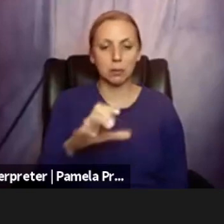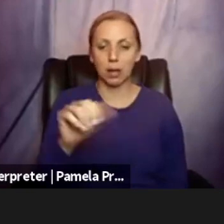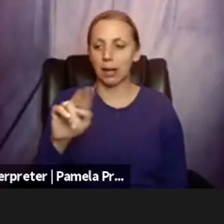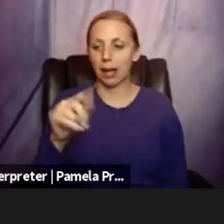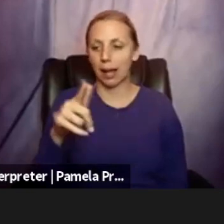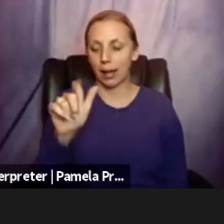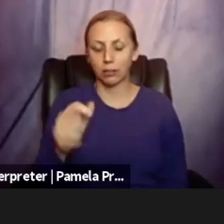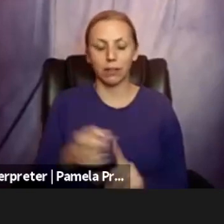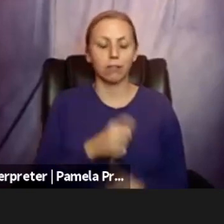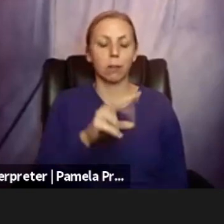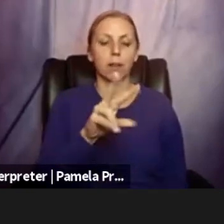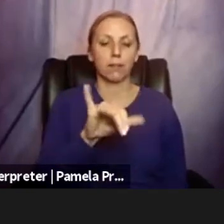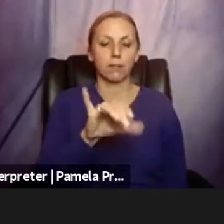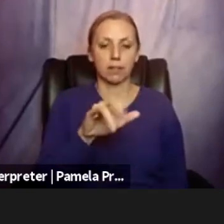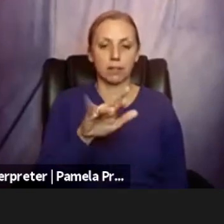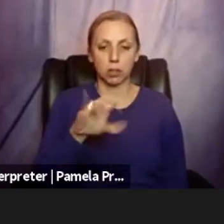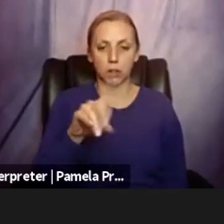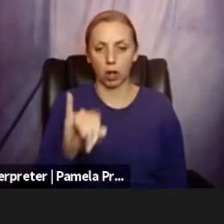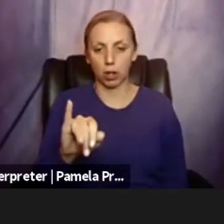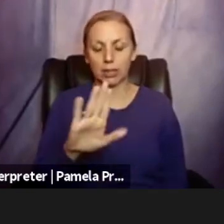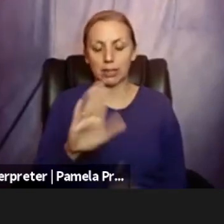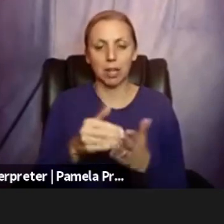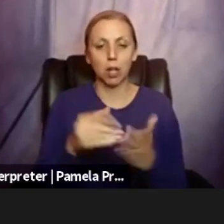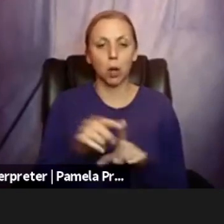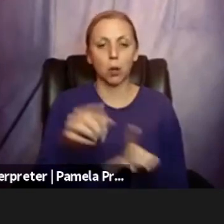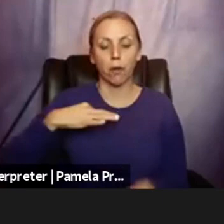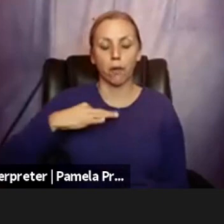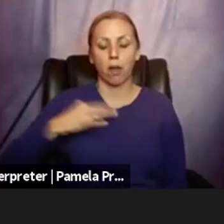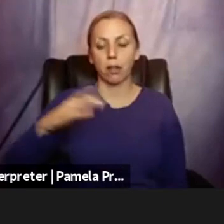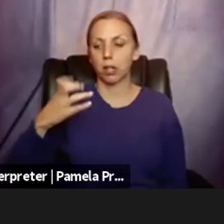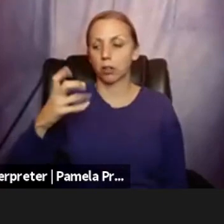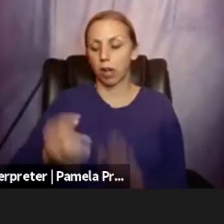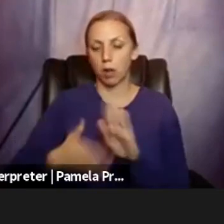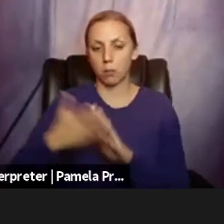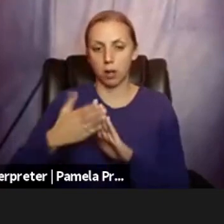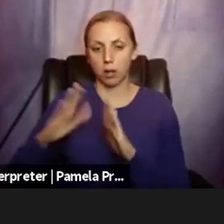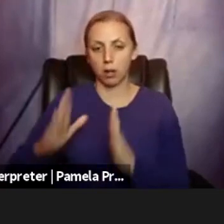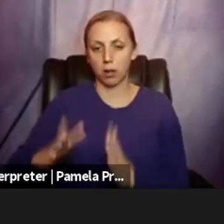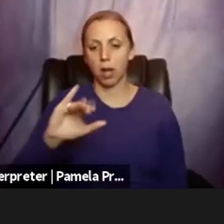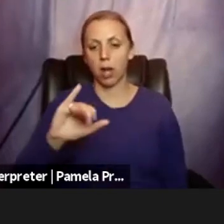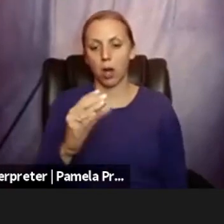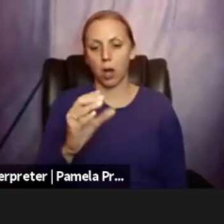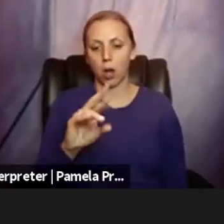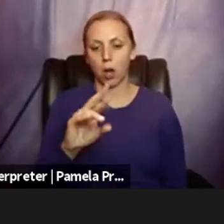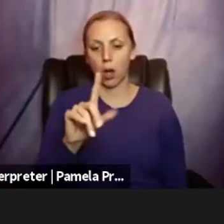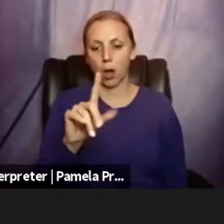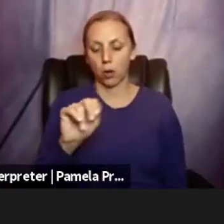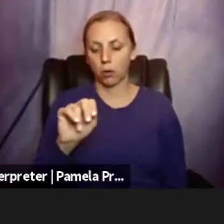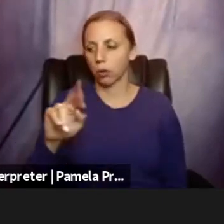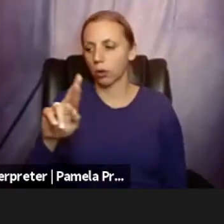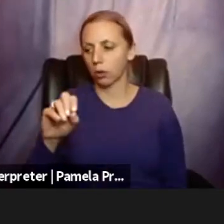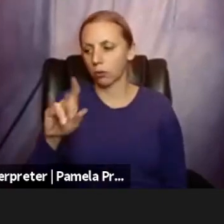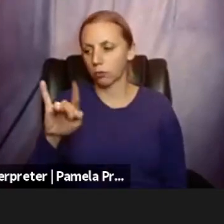Viscardi Center, and our volunteer chat moderator, Jordan Robinson, for their invaluable support.